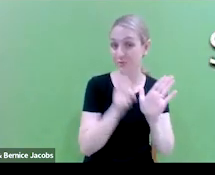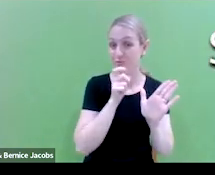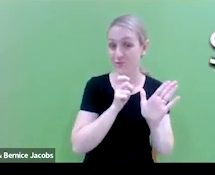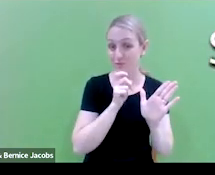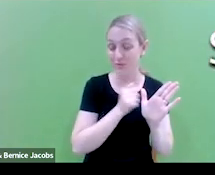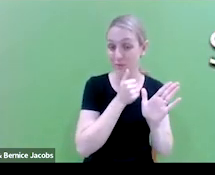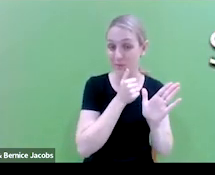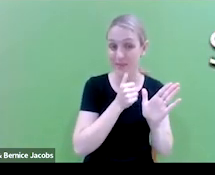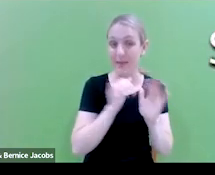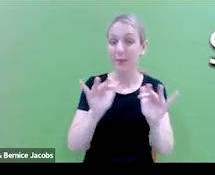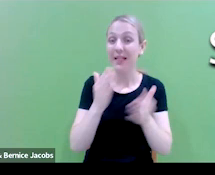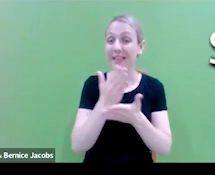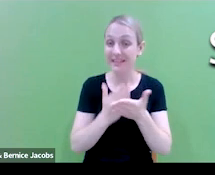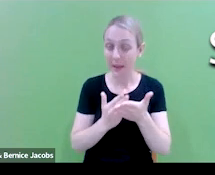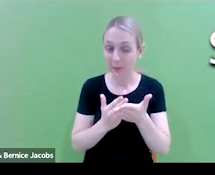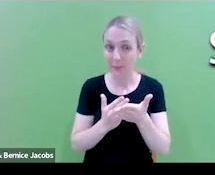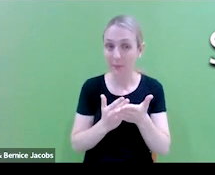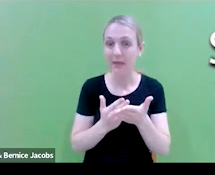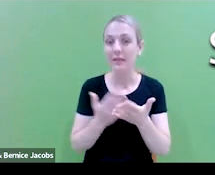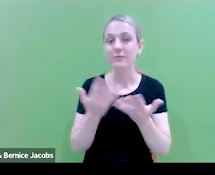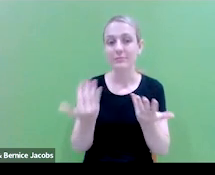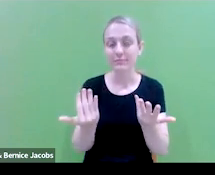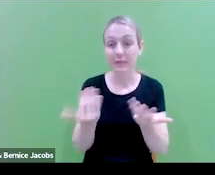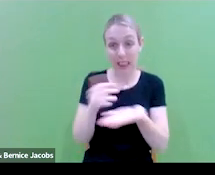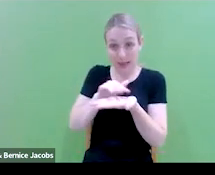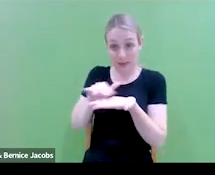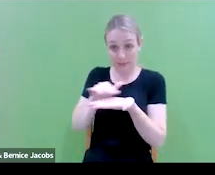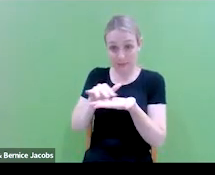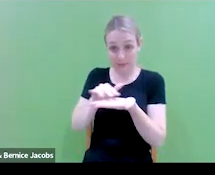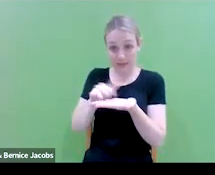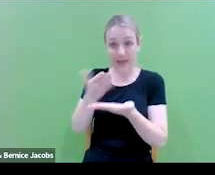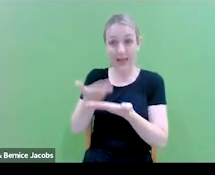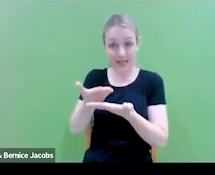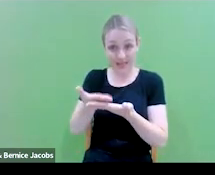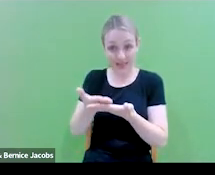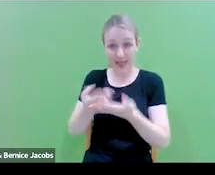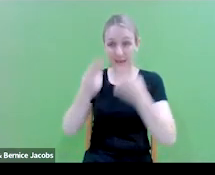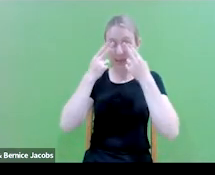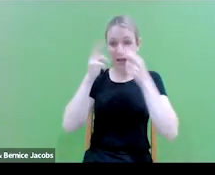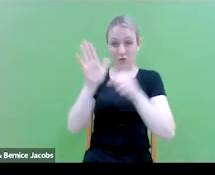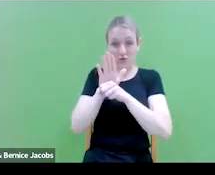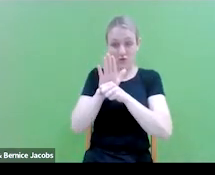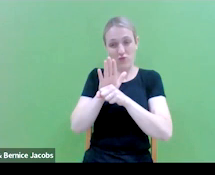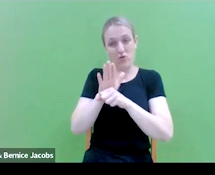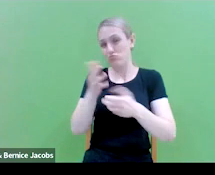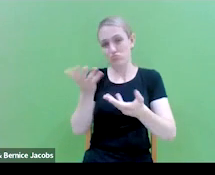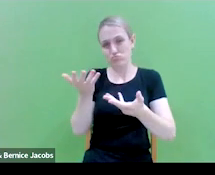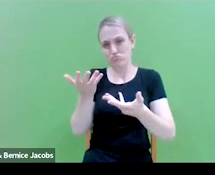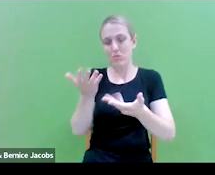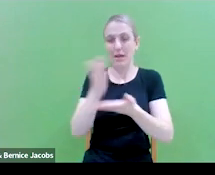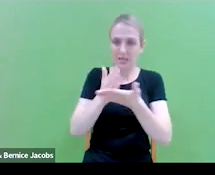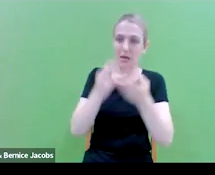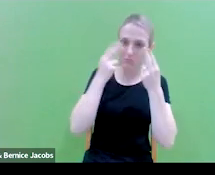people with visual impairments who can read Braille. So people who have visual impairments and are blind can read Braille. But Braille